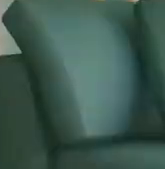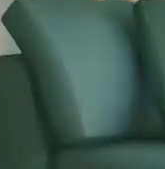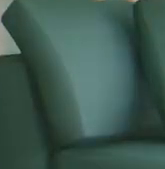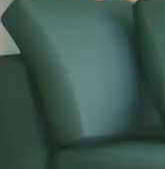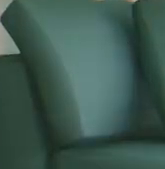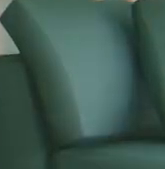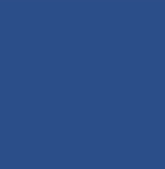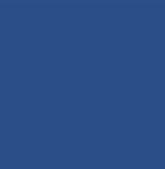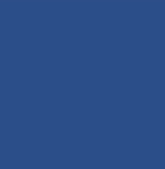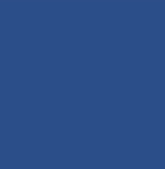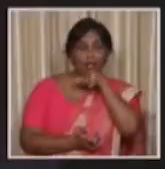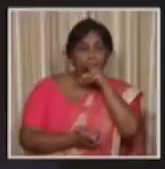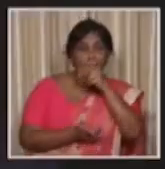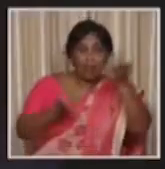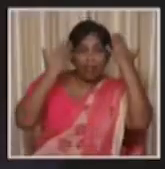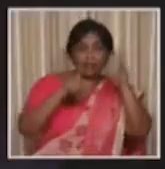and silver.